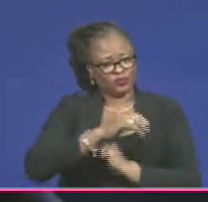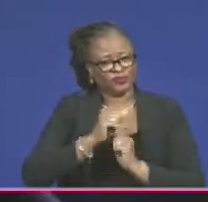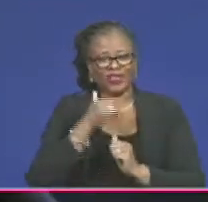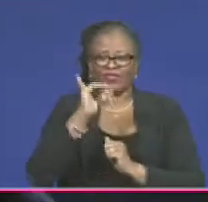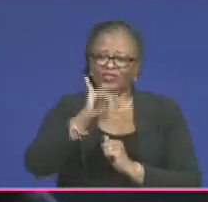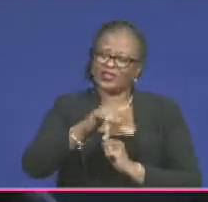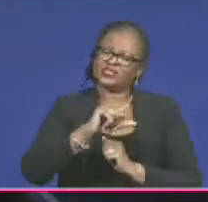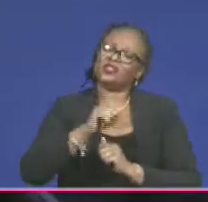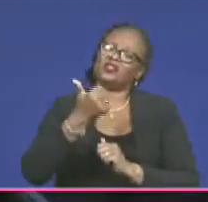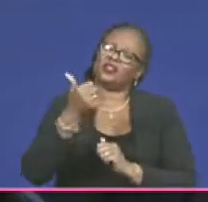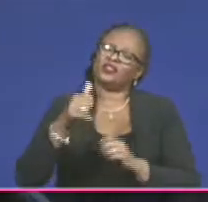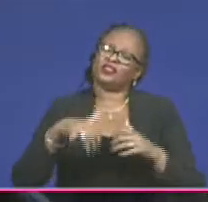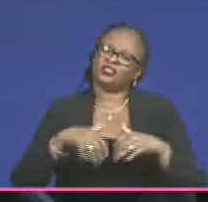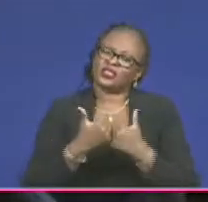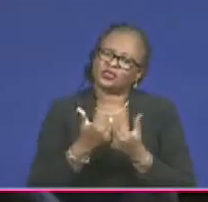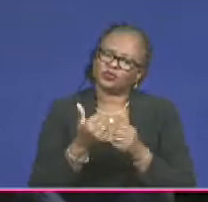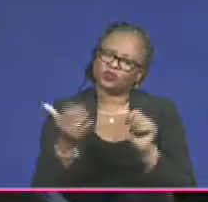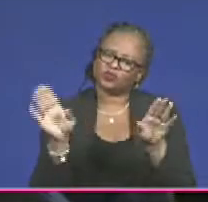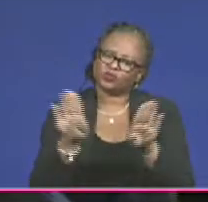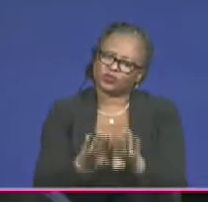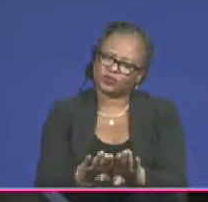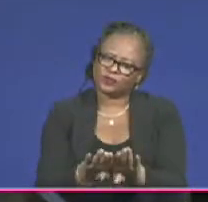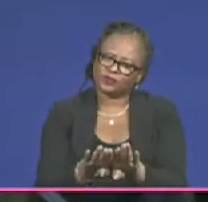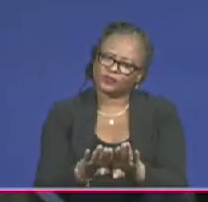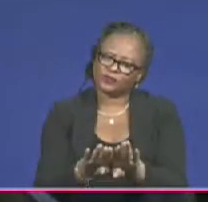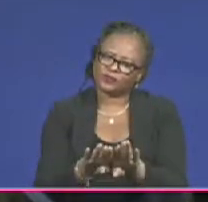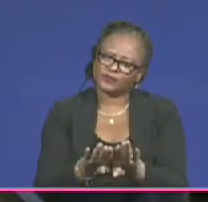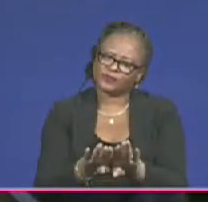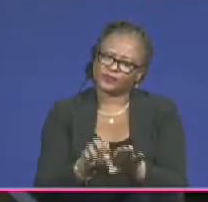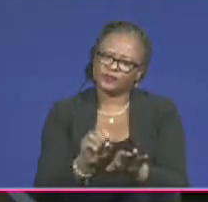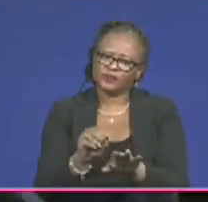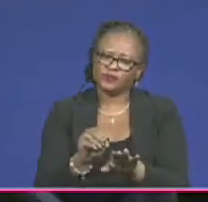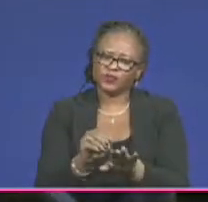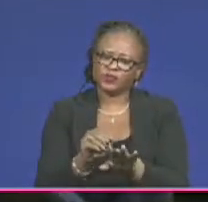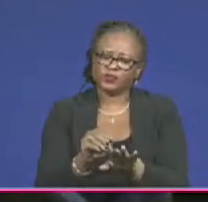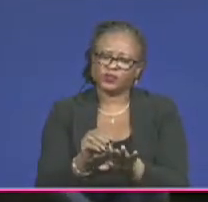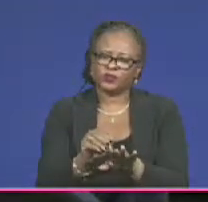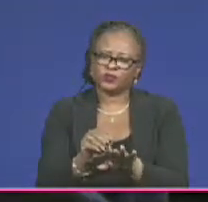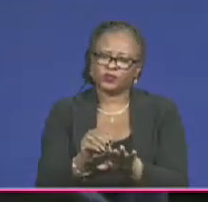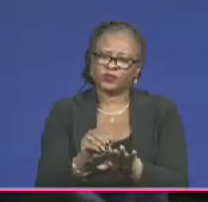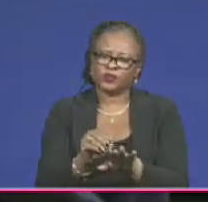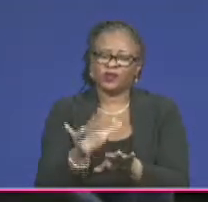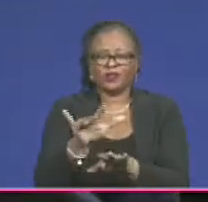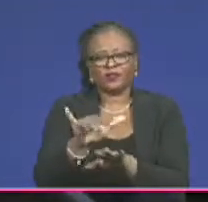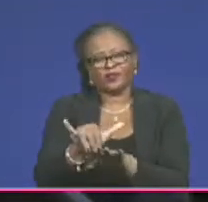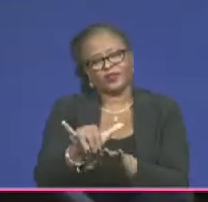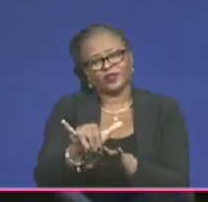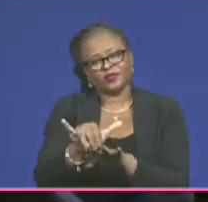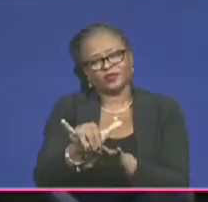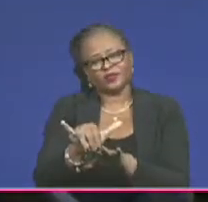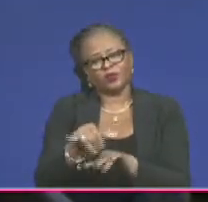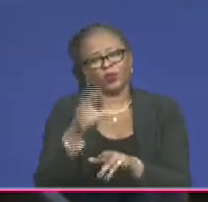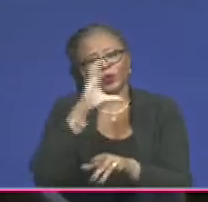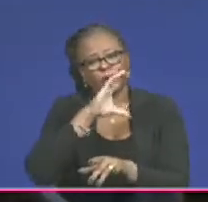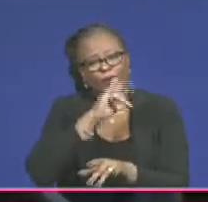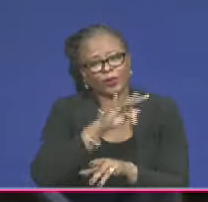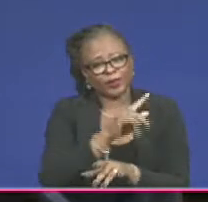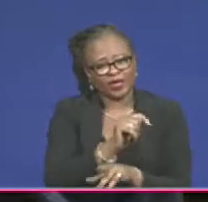That's another challenge that we're trying to shut down. So bear in mind that when we look